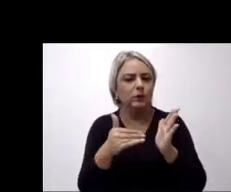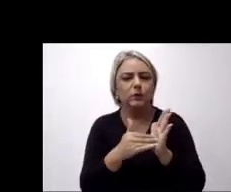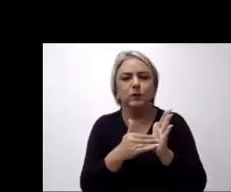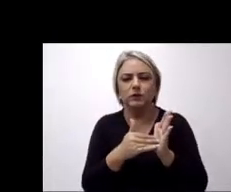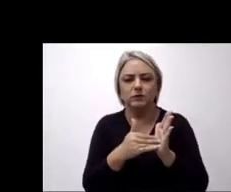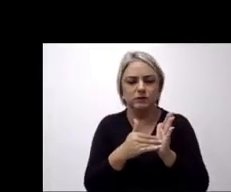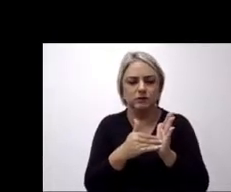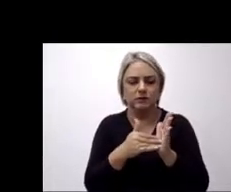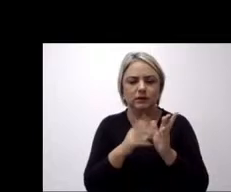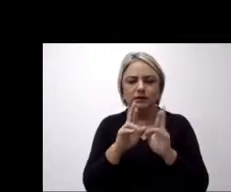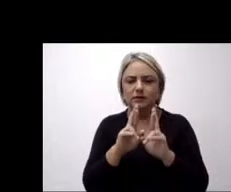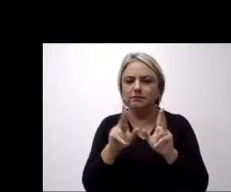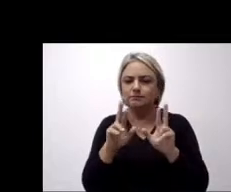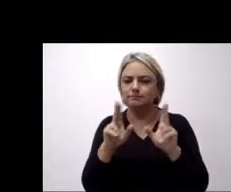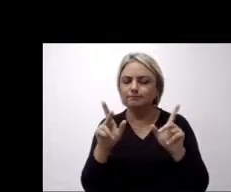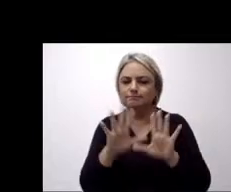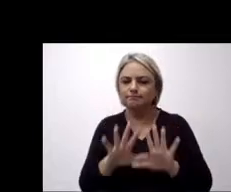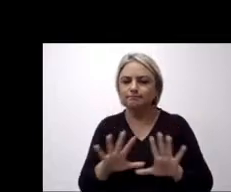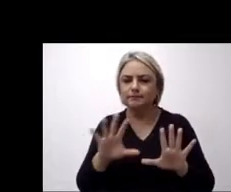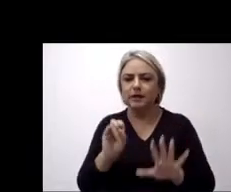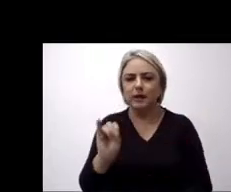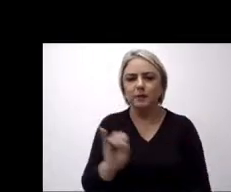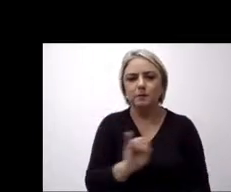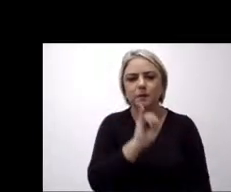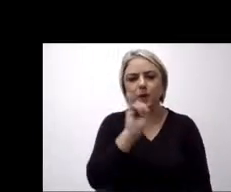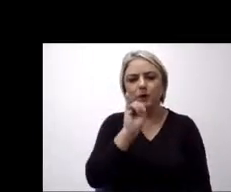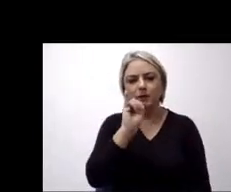the policy process. I will explain just after.